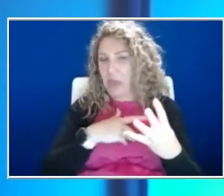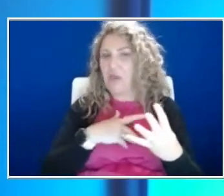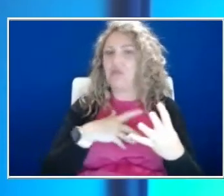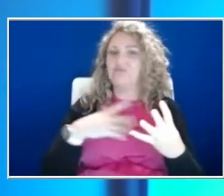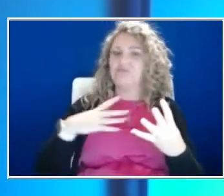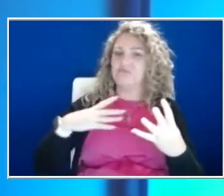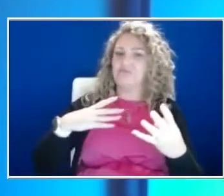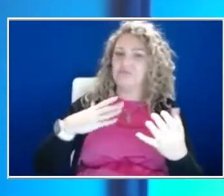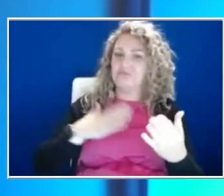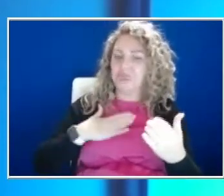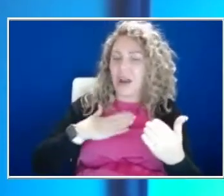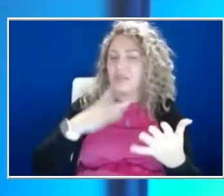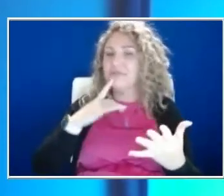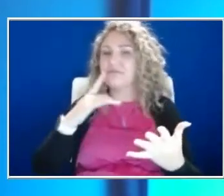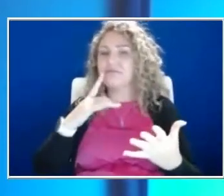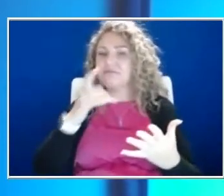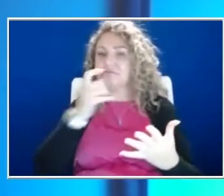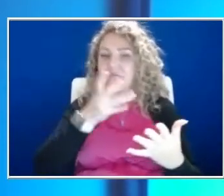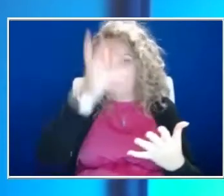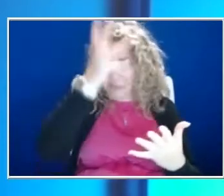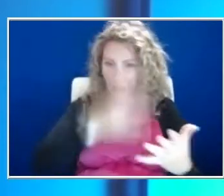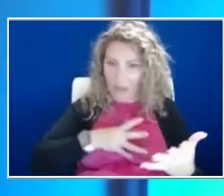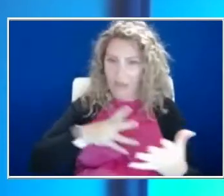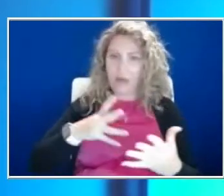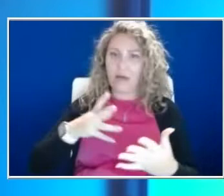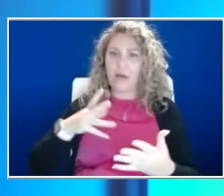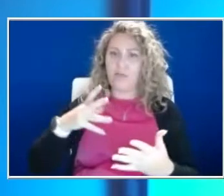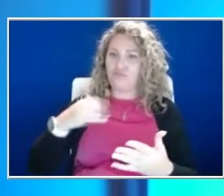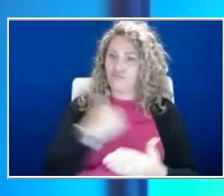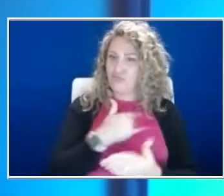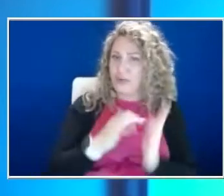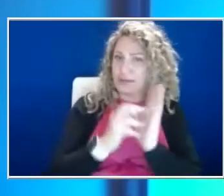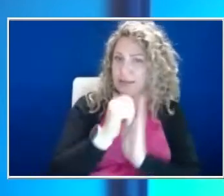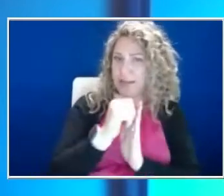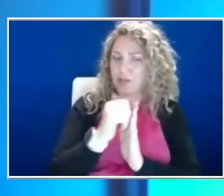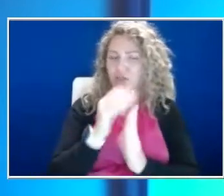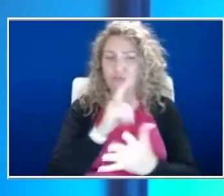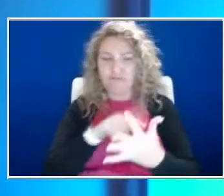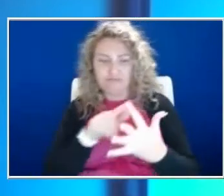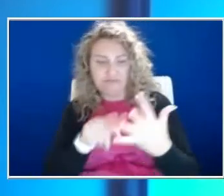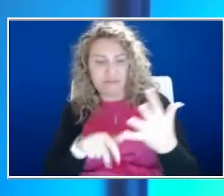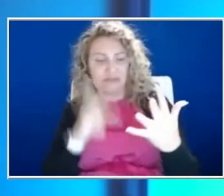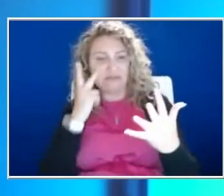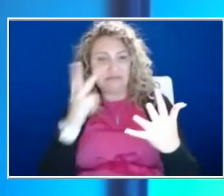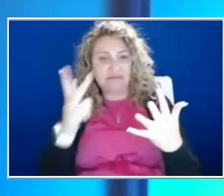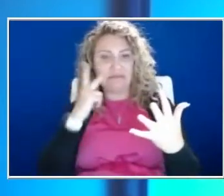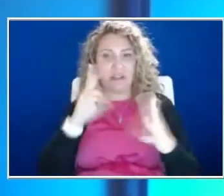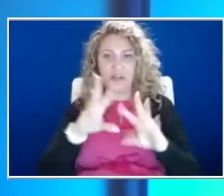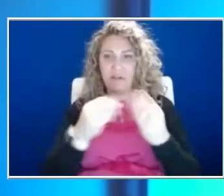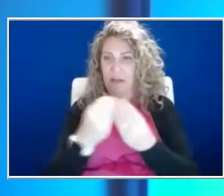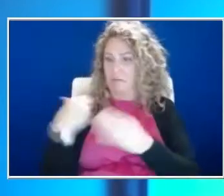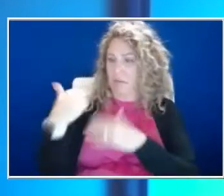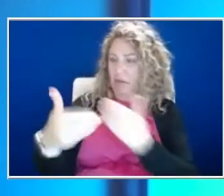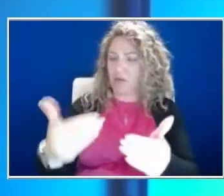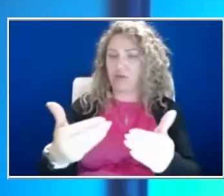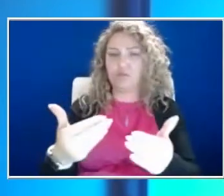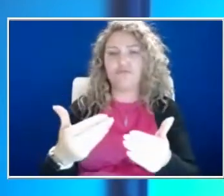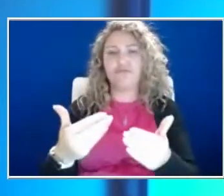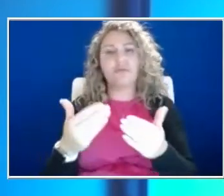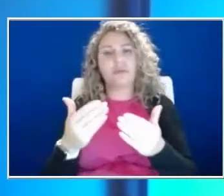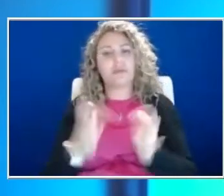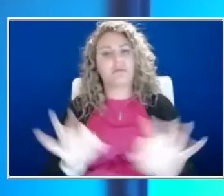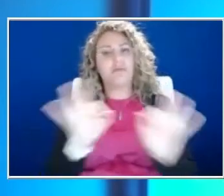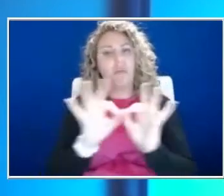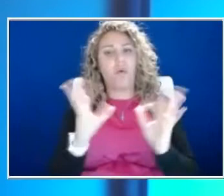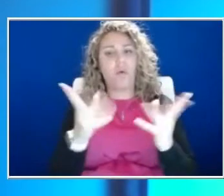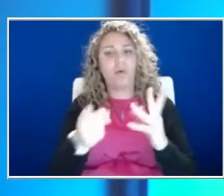primary cancer with that family history, then we want to test them. But it's also important, what you had mentioned a